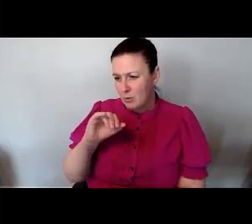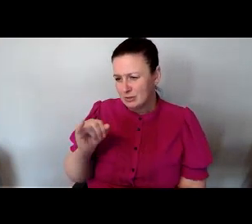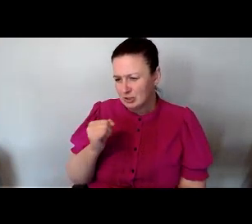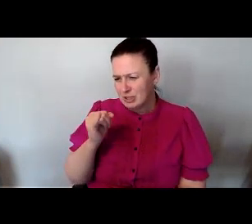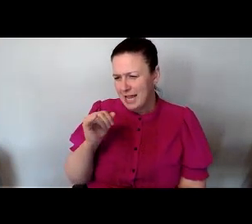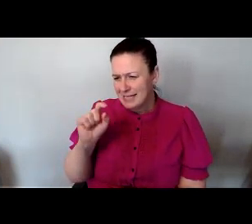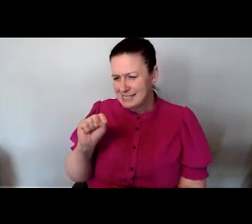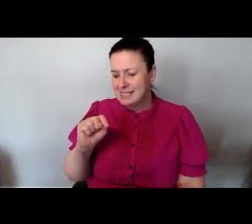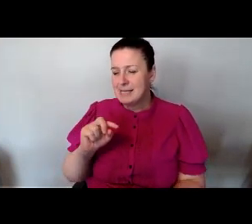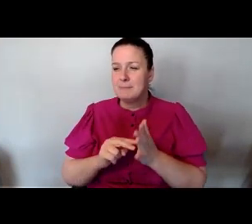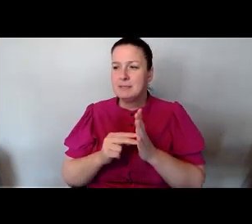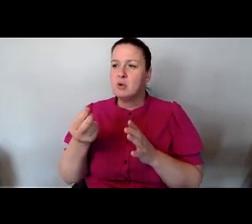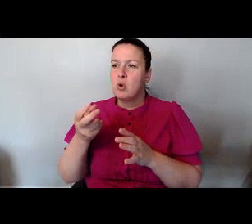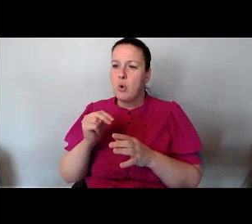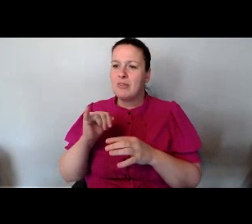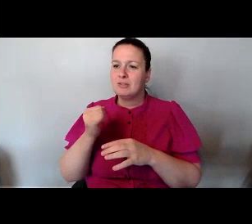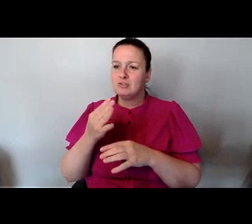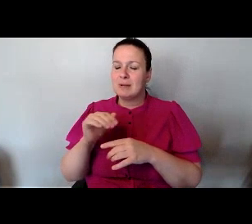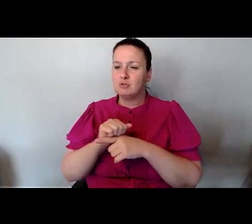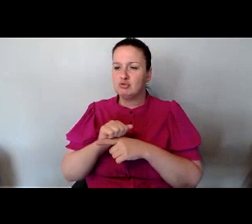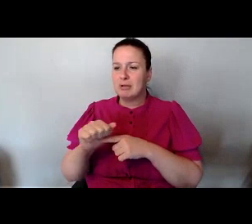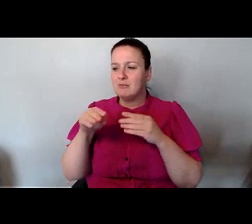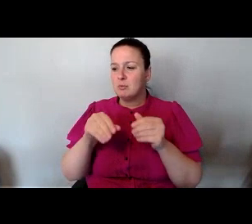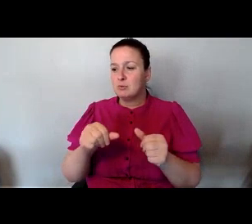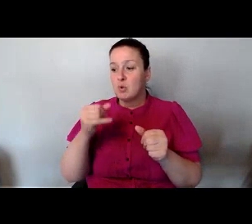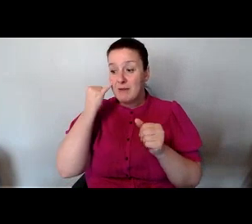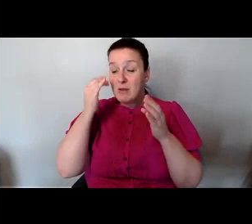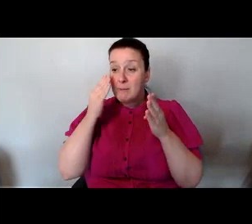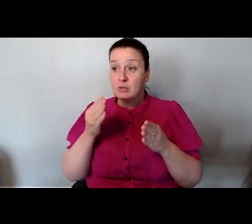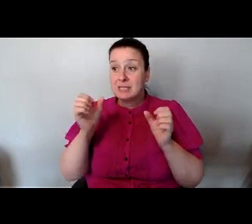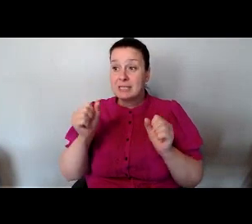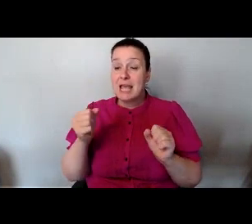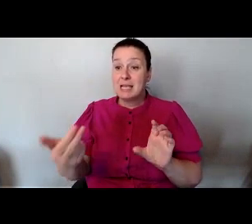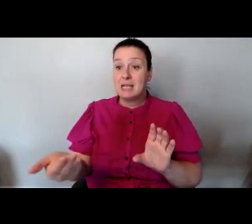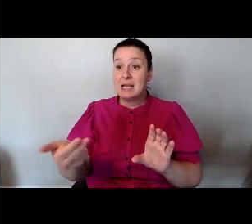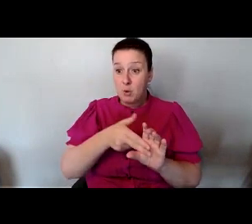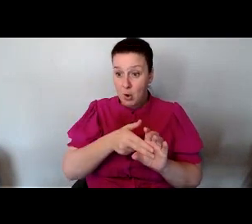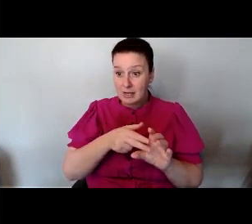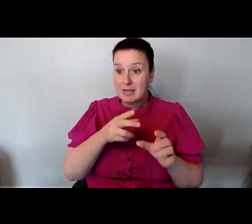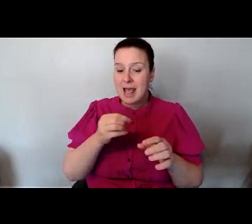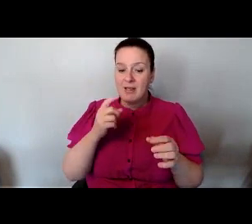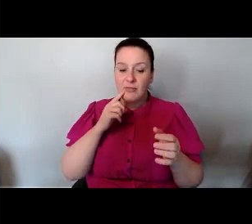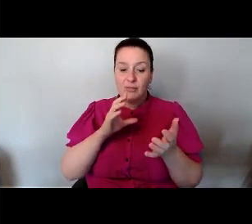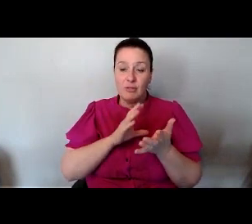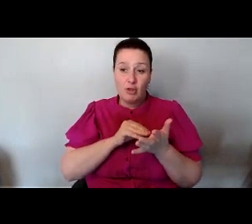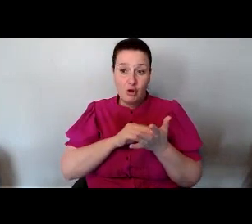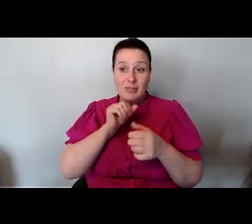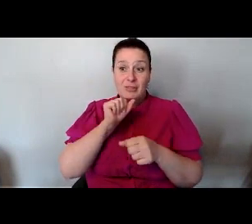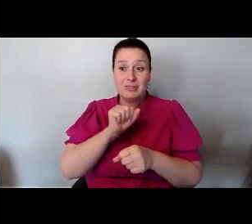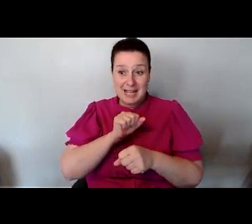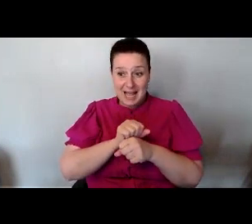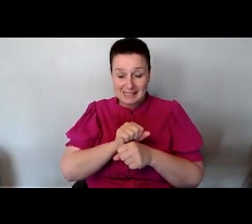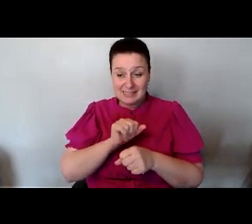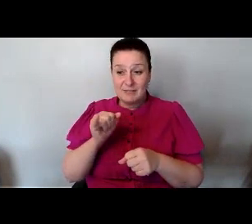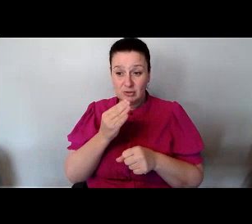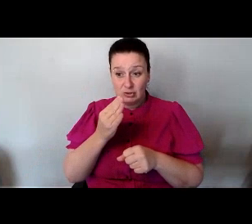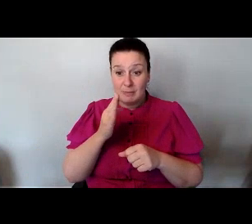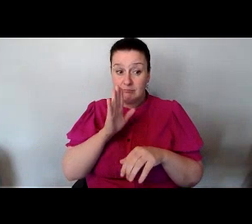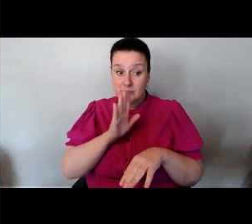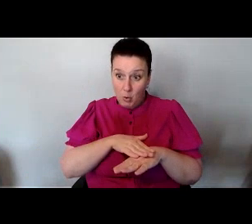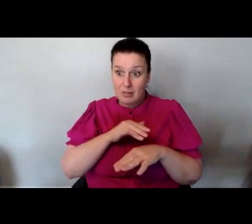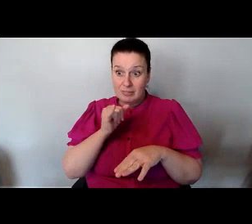on-the-job training reimbursement. So if somebody can come on and learn the tasks of the job on the job, we